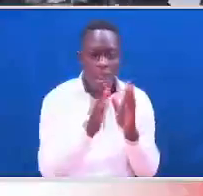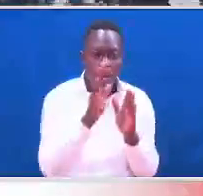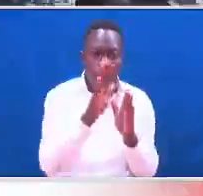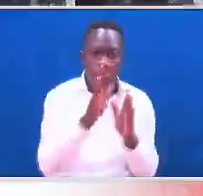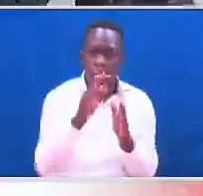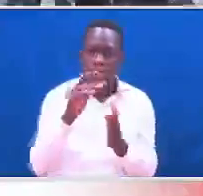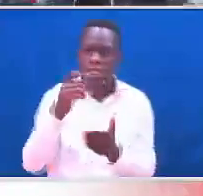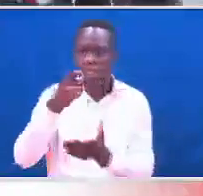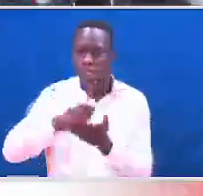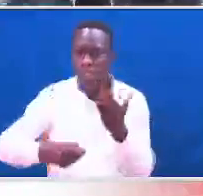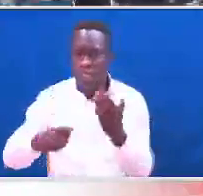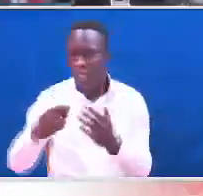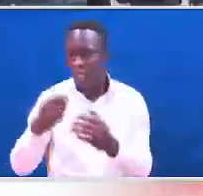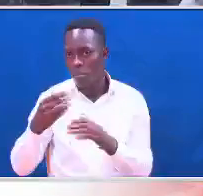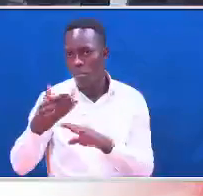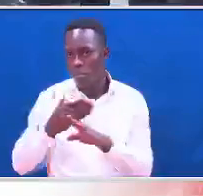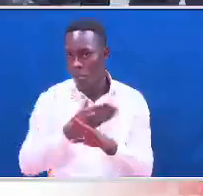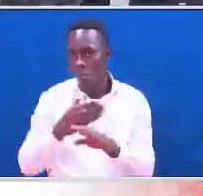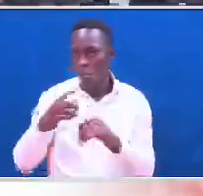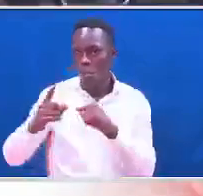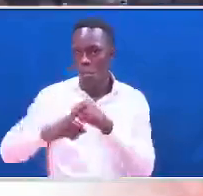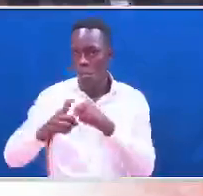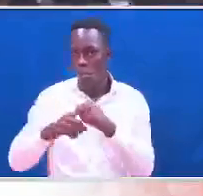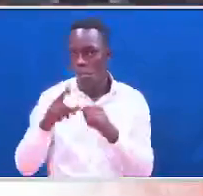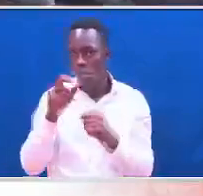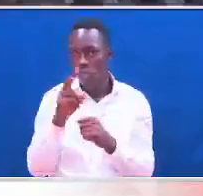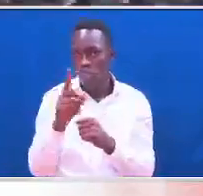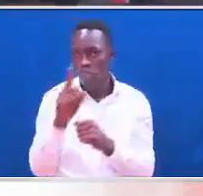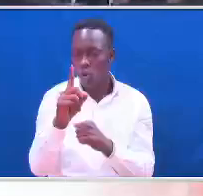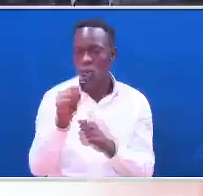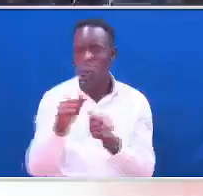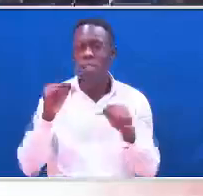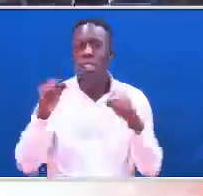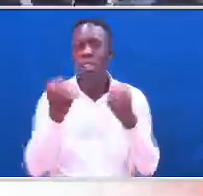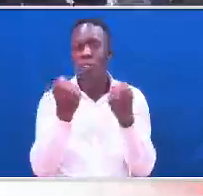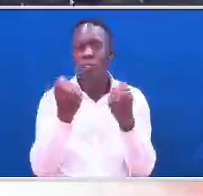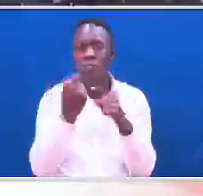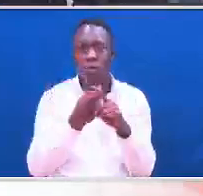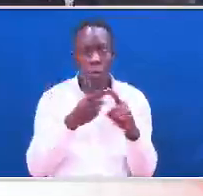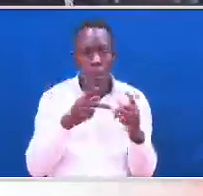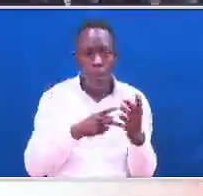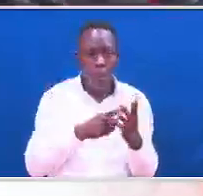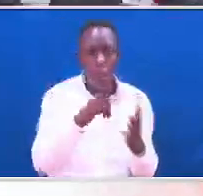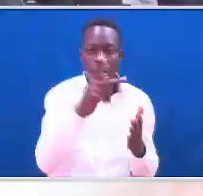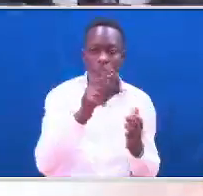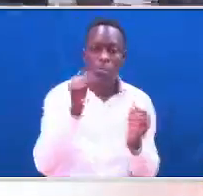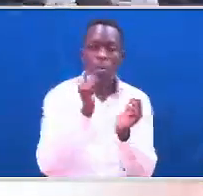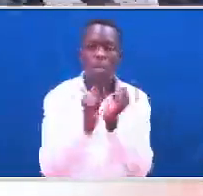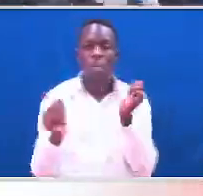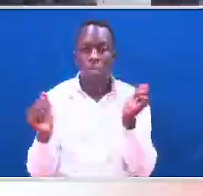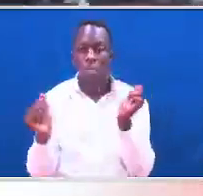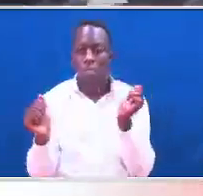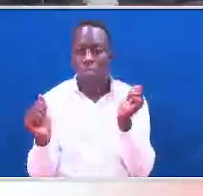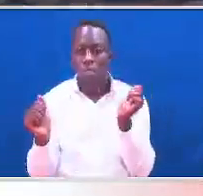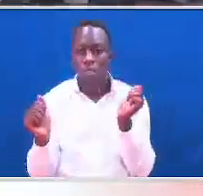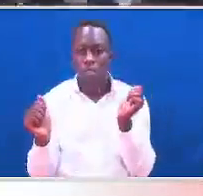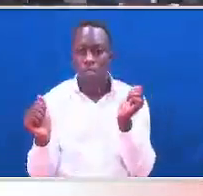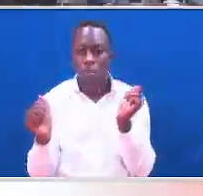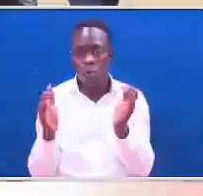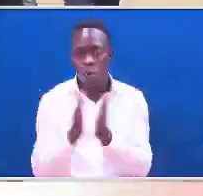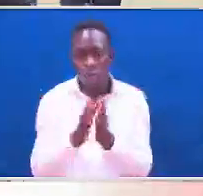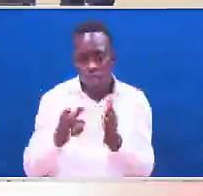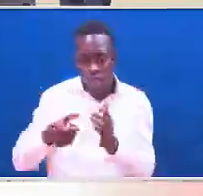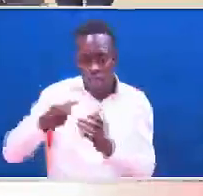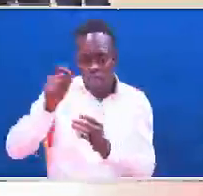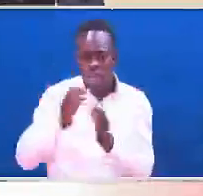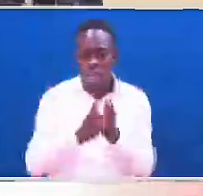of June 2021, which salvaged them from paying principal taxes along with a penalty and accrued